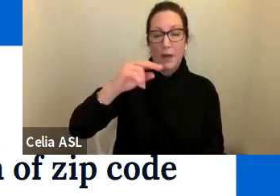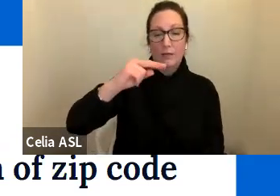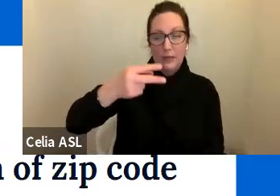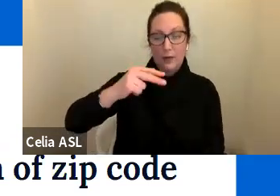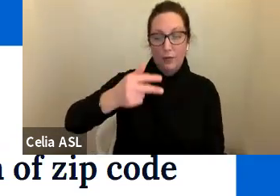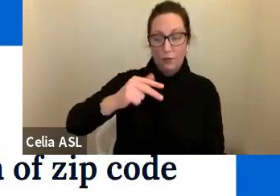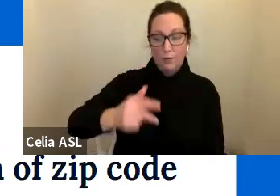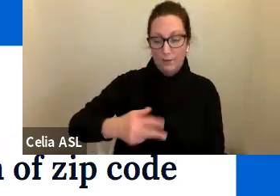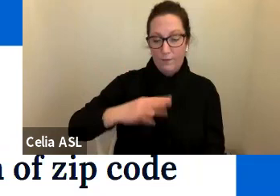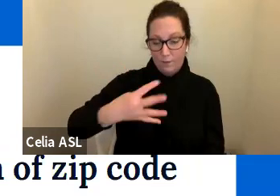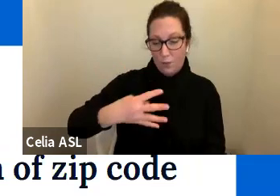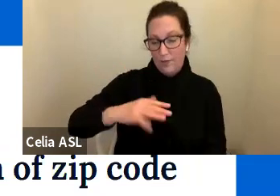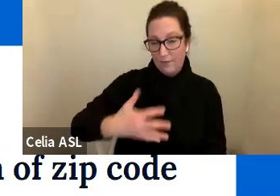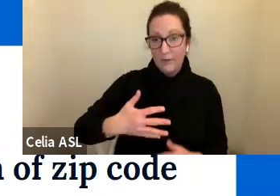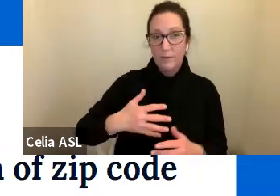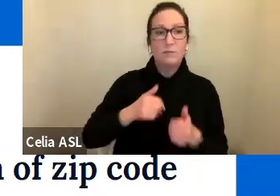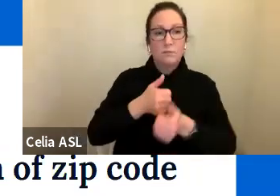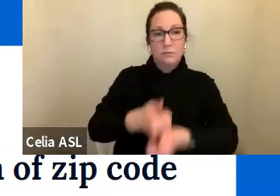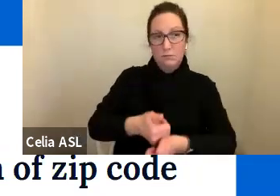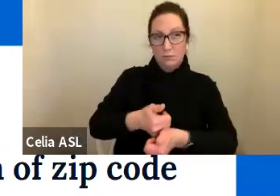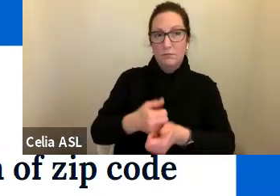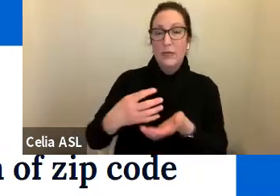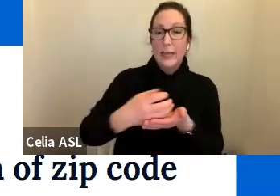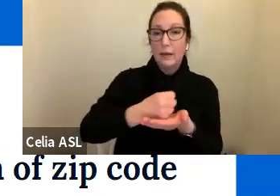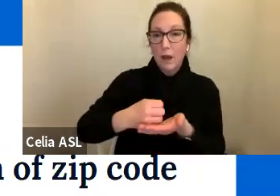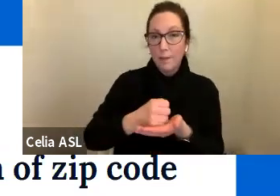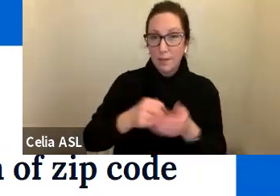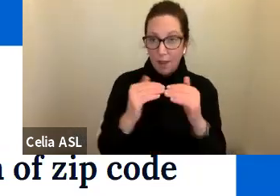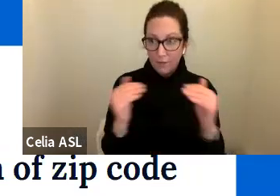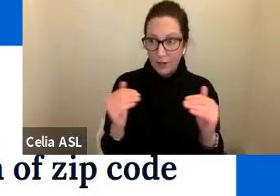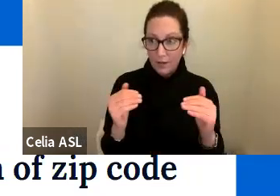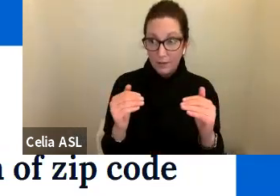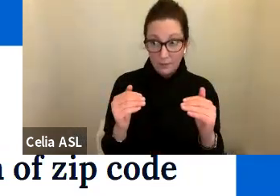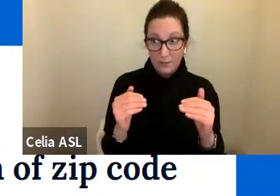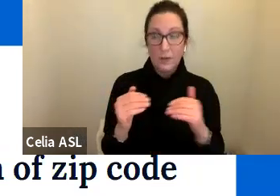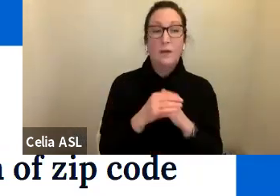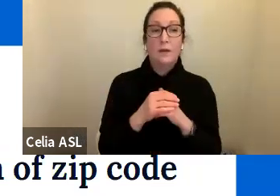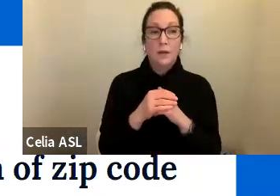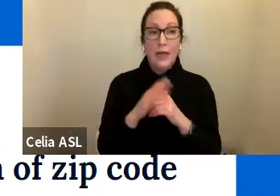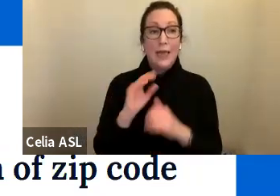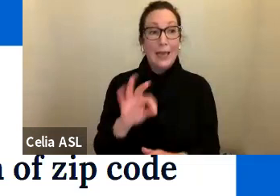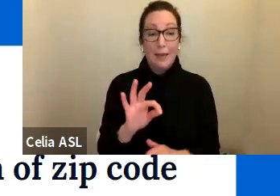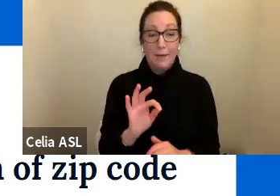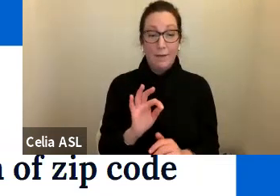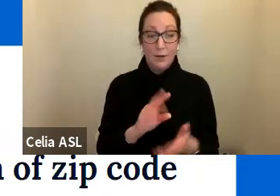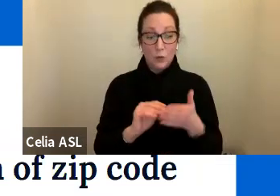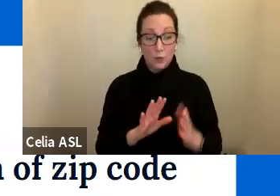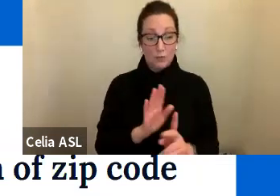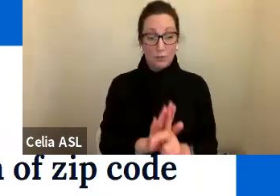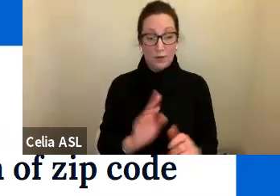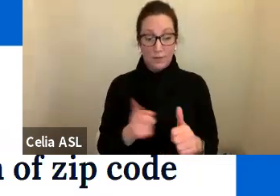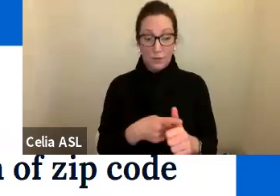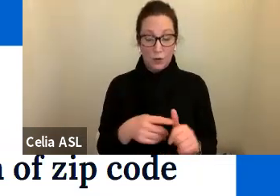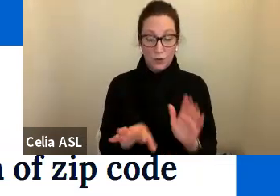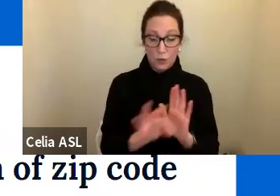the order. If a student's first choice school is not available, then they are offered their